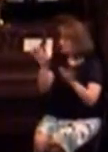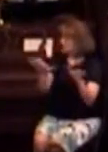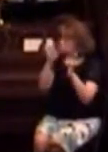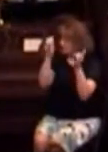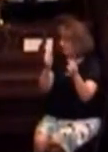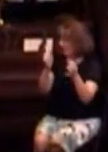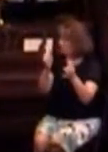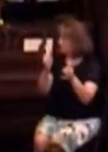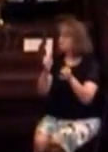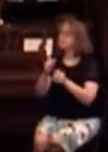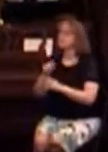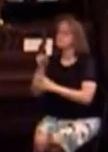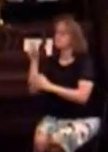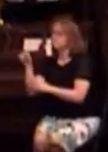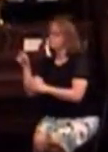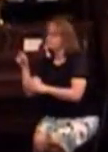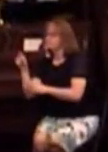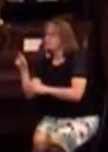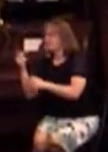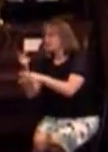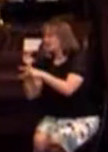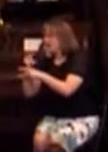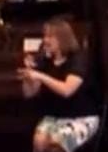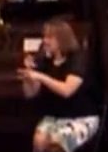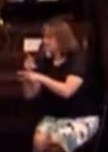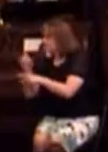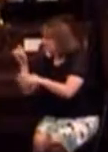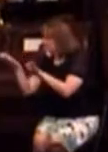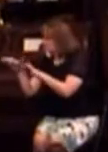important, this is not important. 4 quadrants, okay?